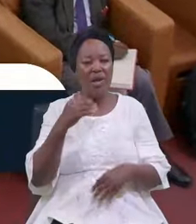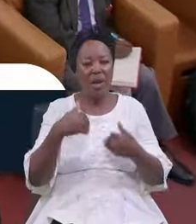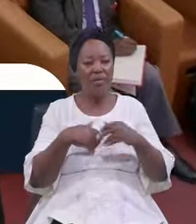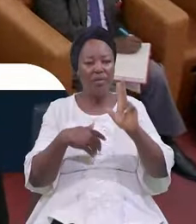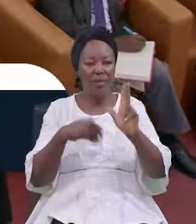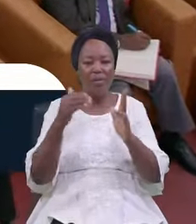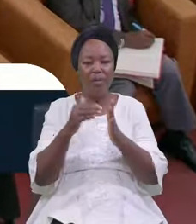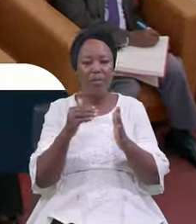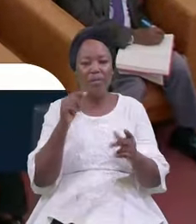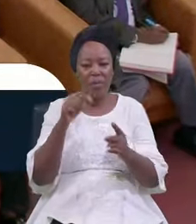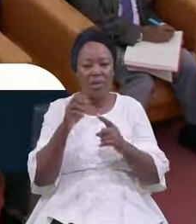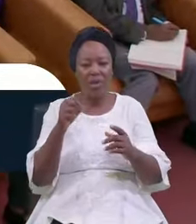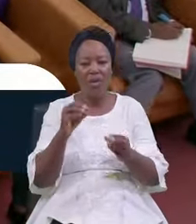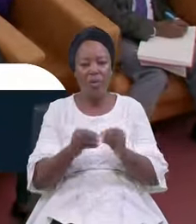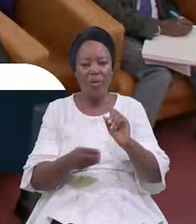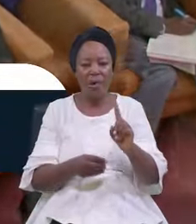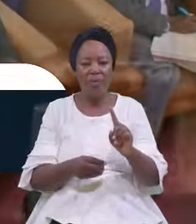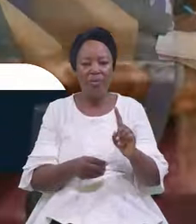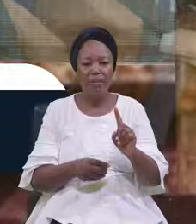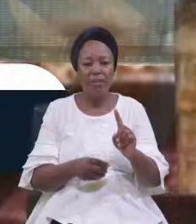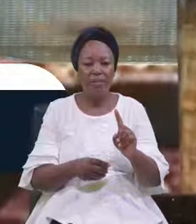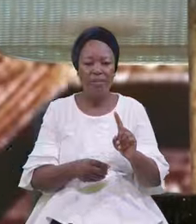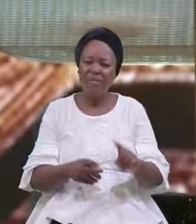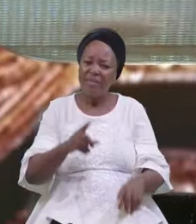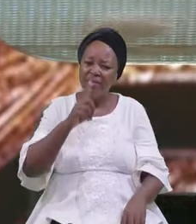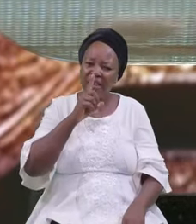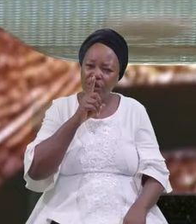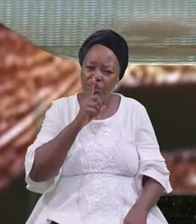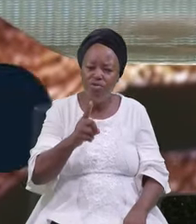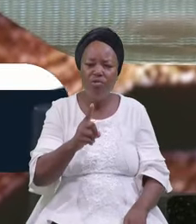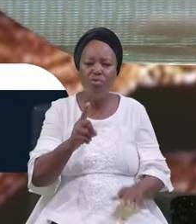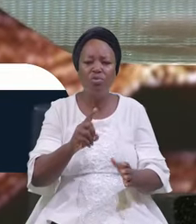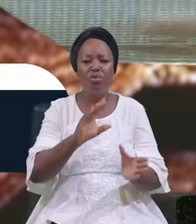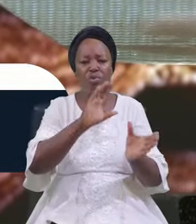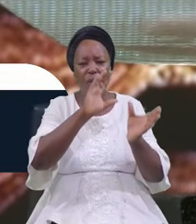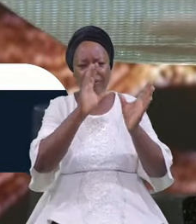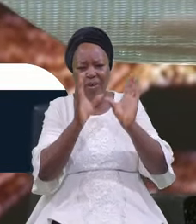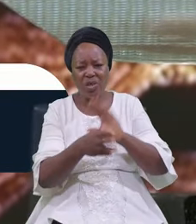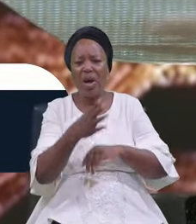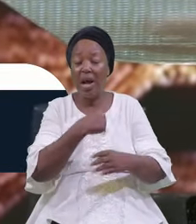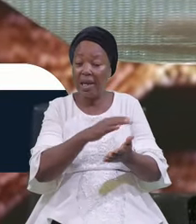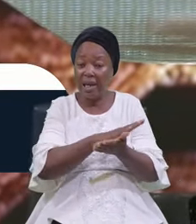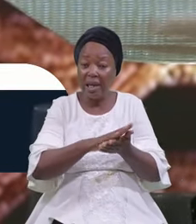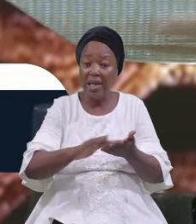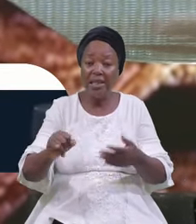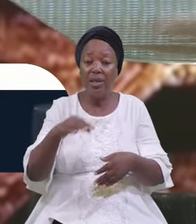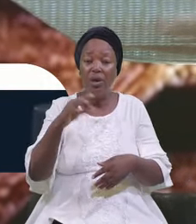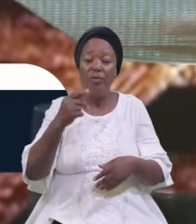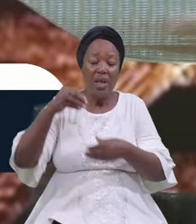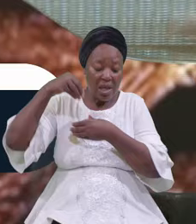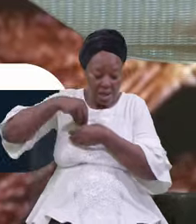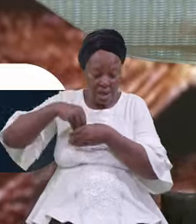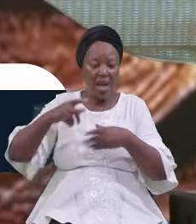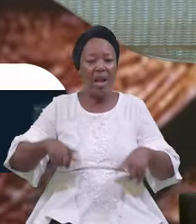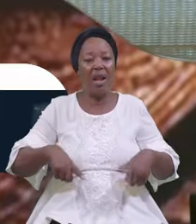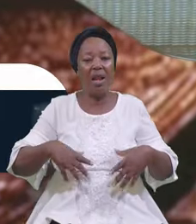looking at. Look at number one here, genuine conversion and cleansing of the inner life.